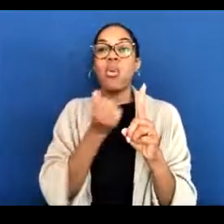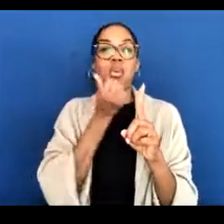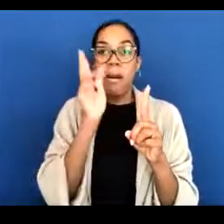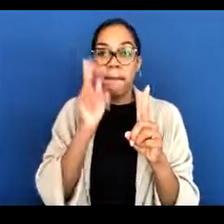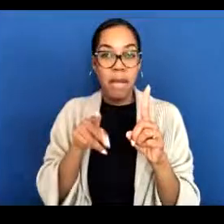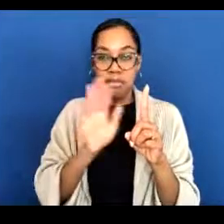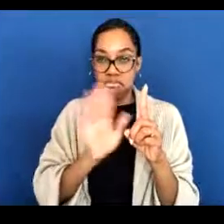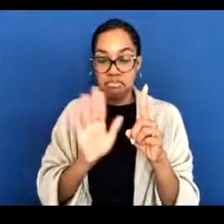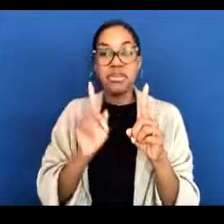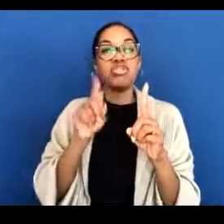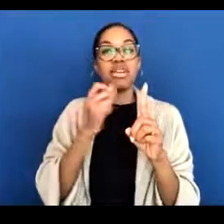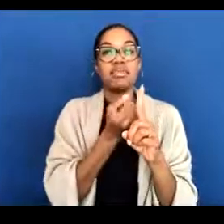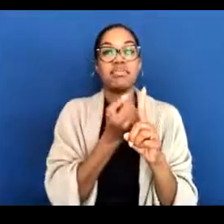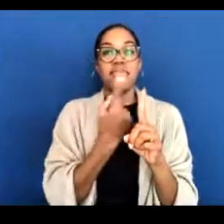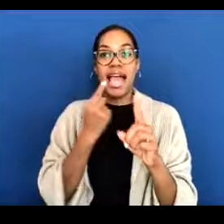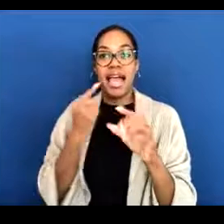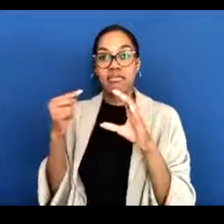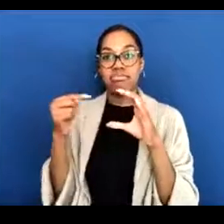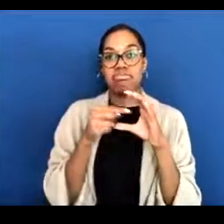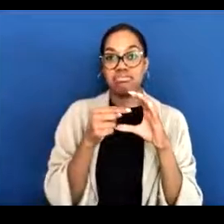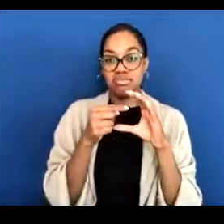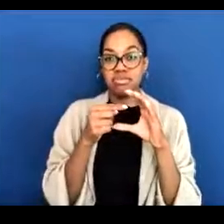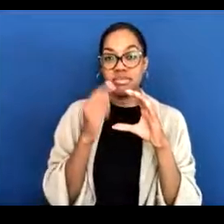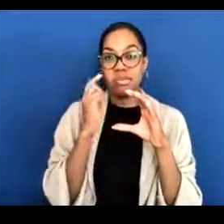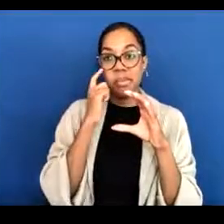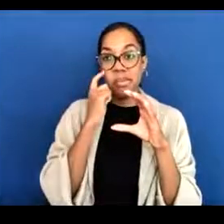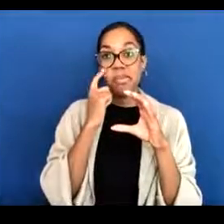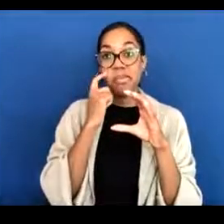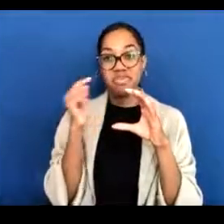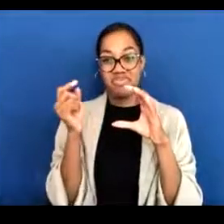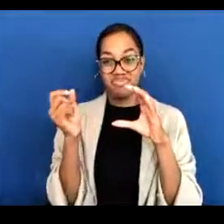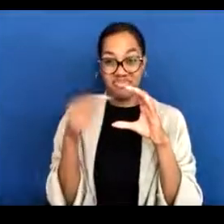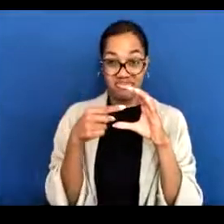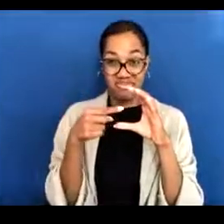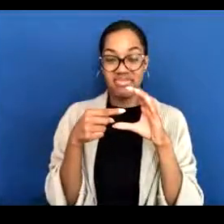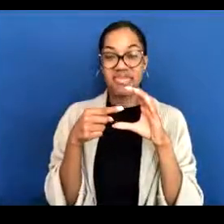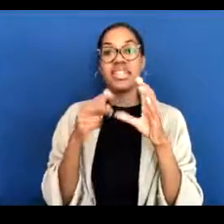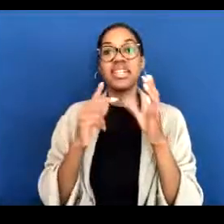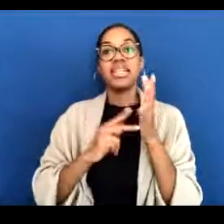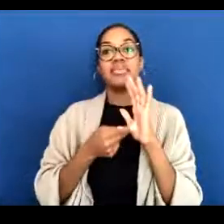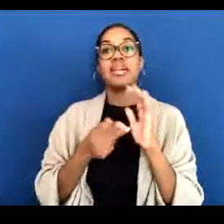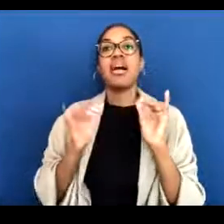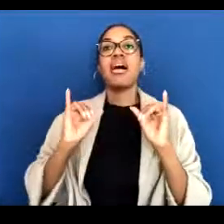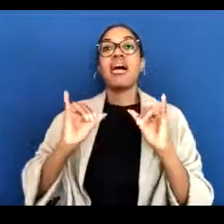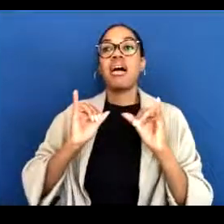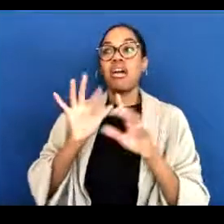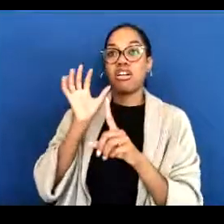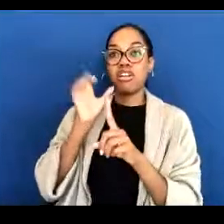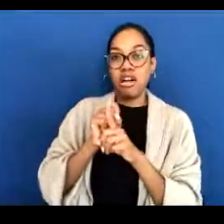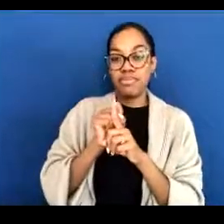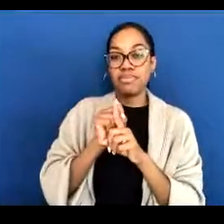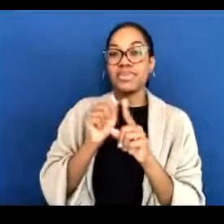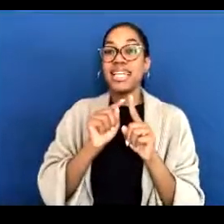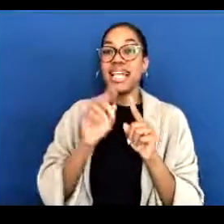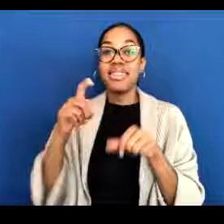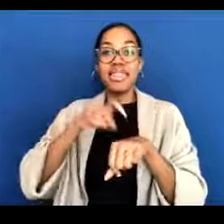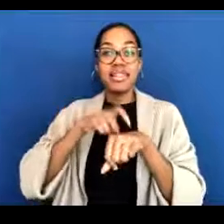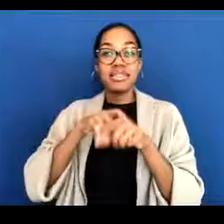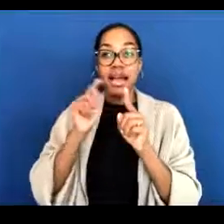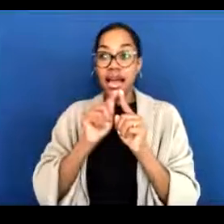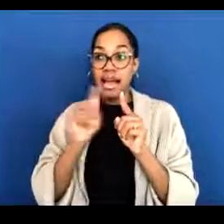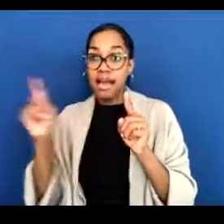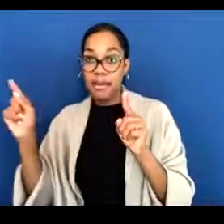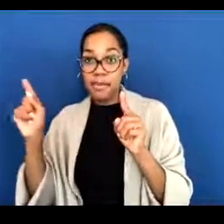listening for a return signal. By noting how long it takes for that microwave pulse to reflect back, we know how far away the